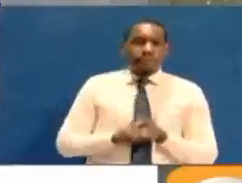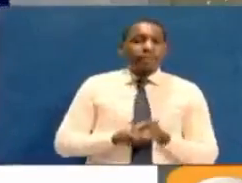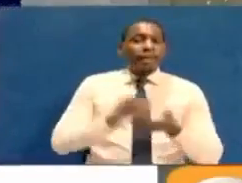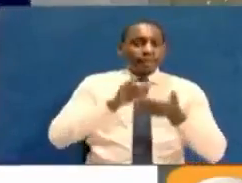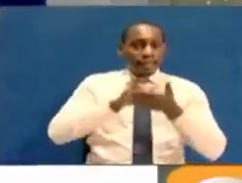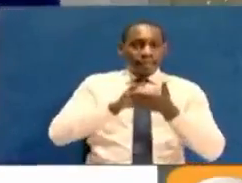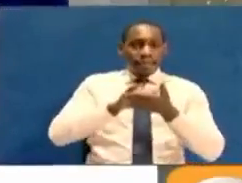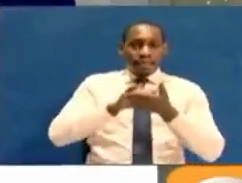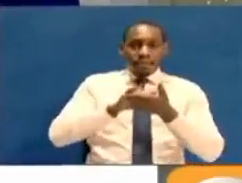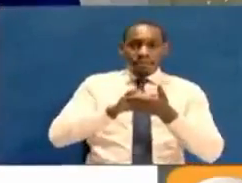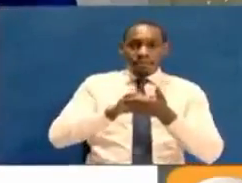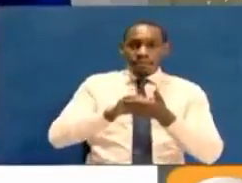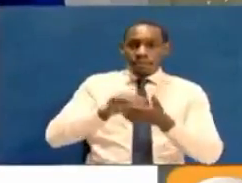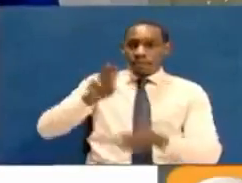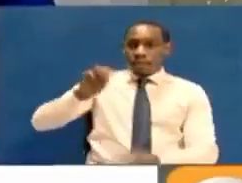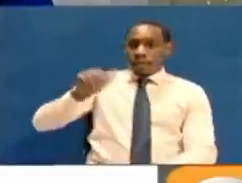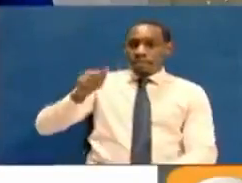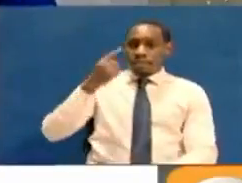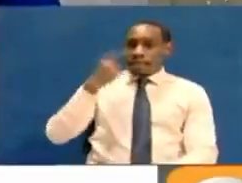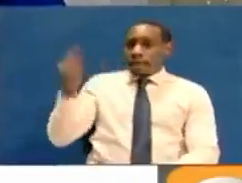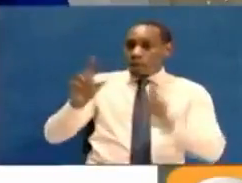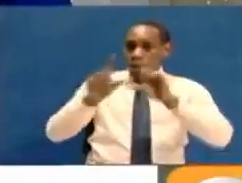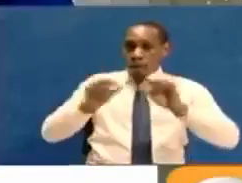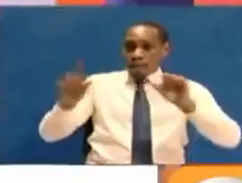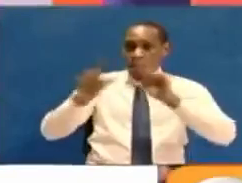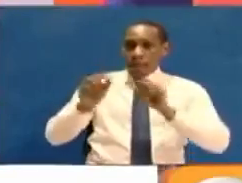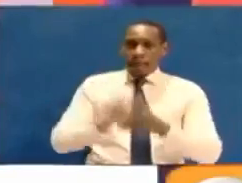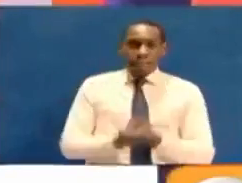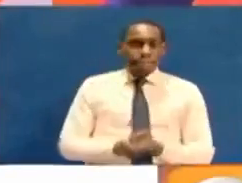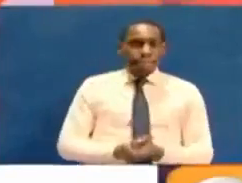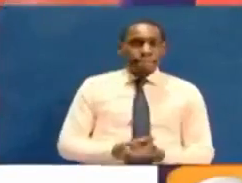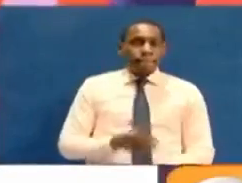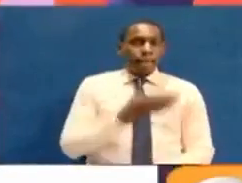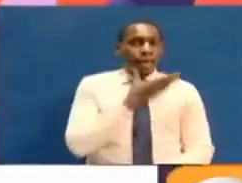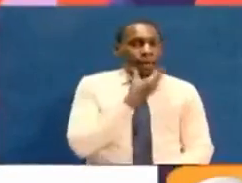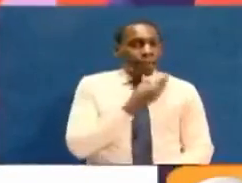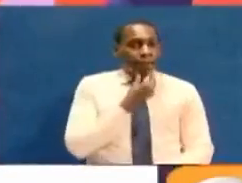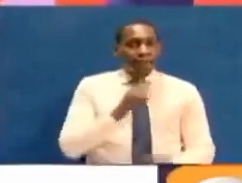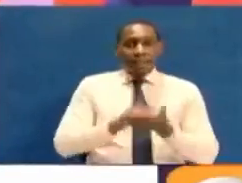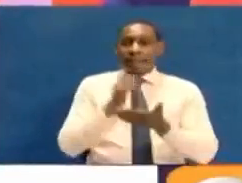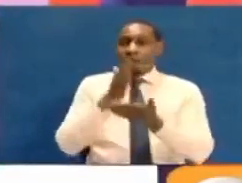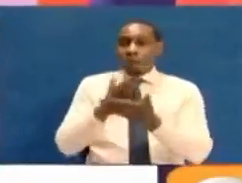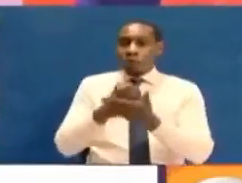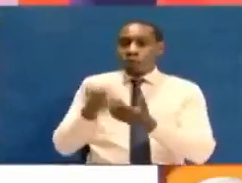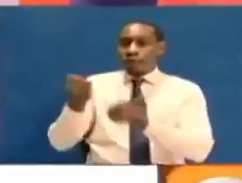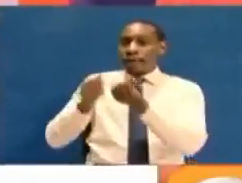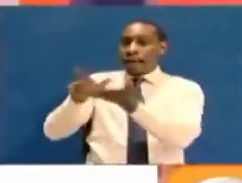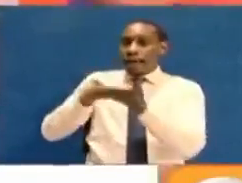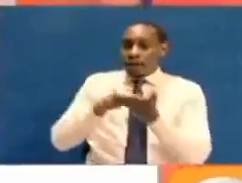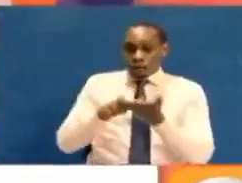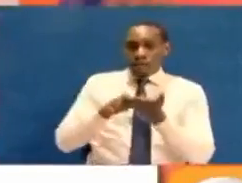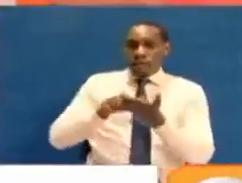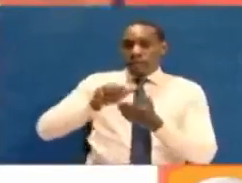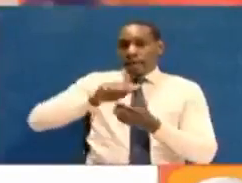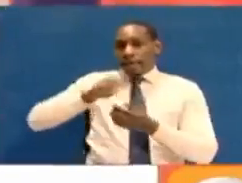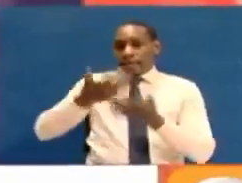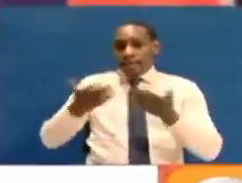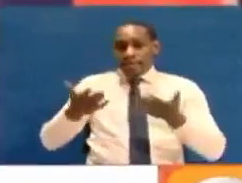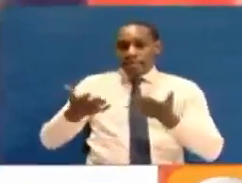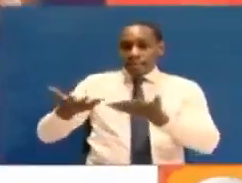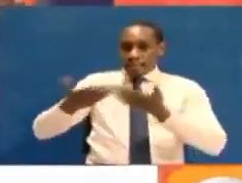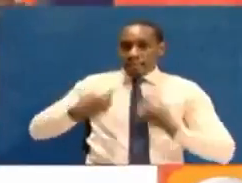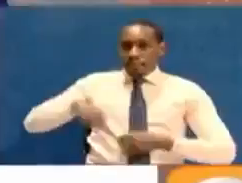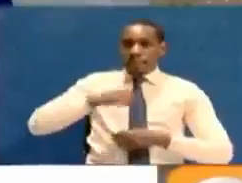what the Kondele MCA had to say about that. Baba, just ensure that we get the car grant and leave the rest to us. Thank you very